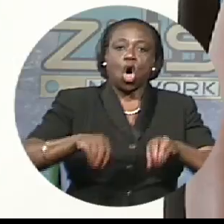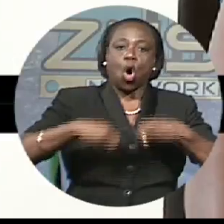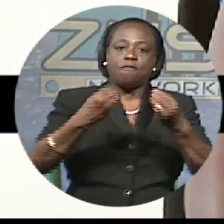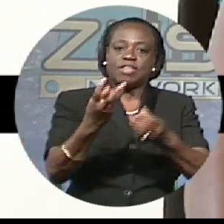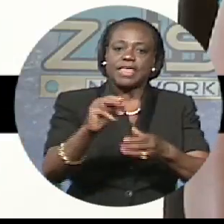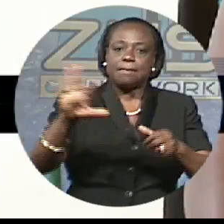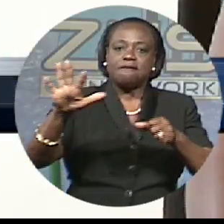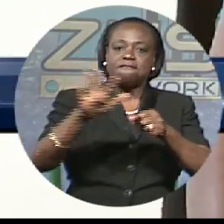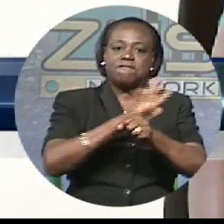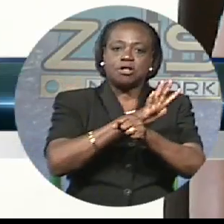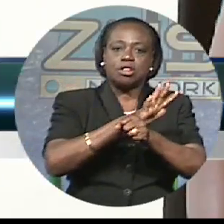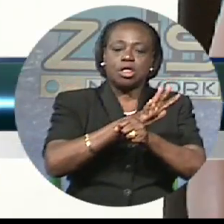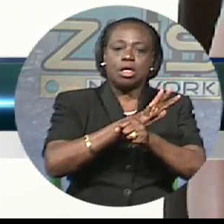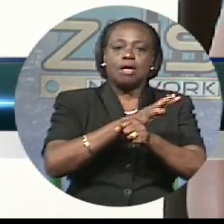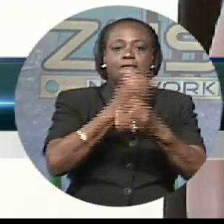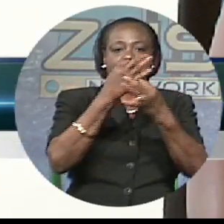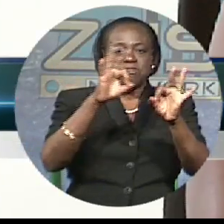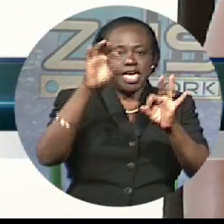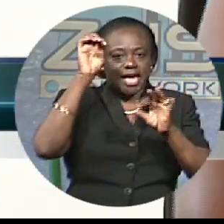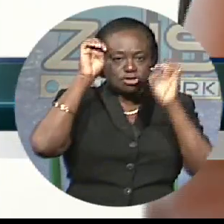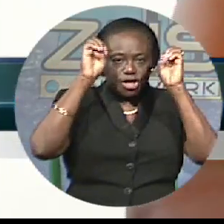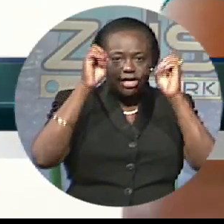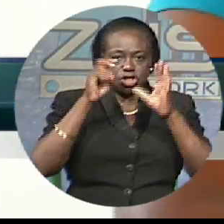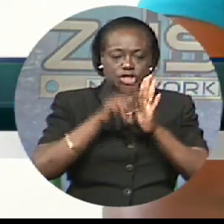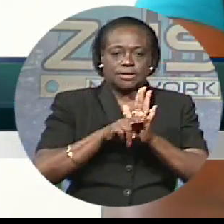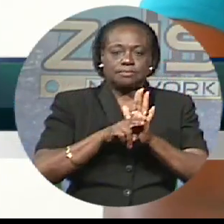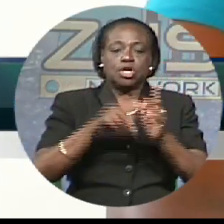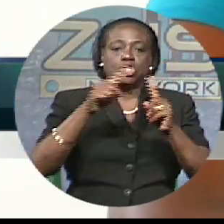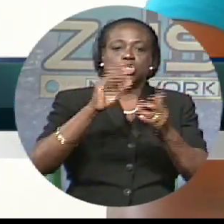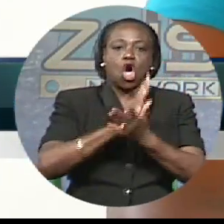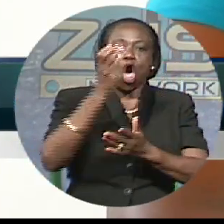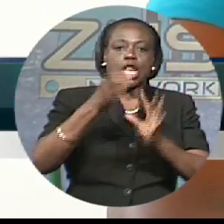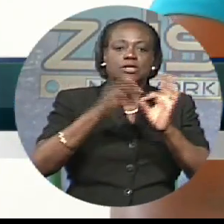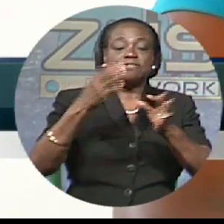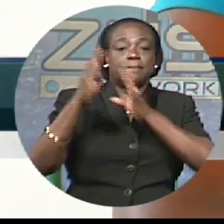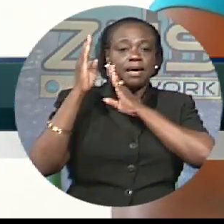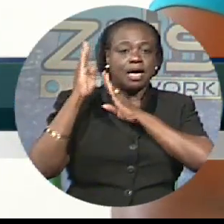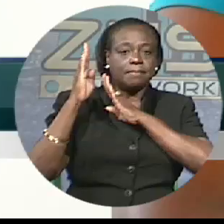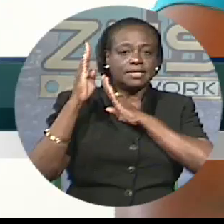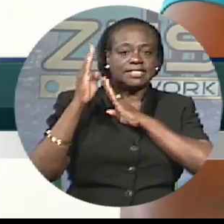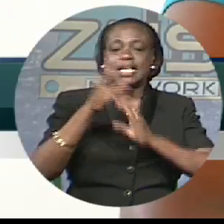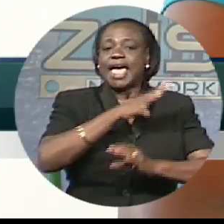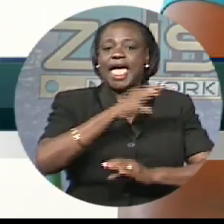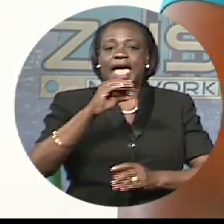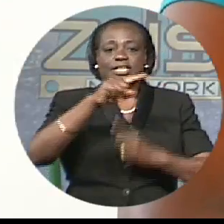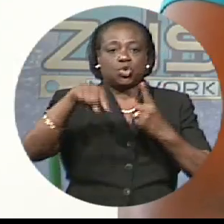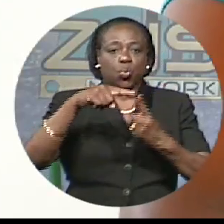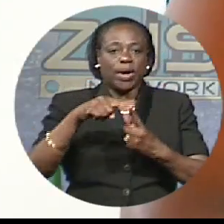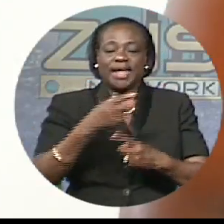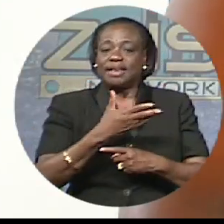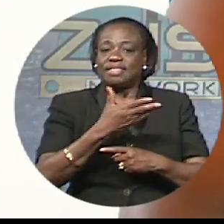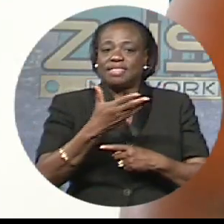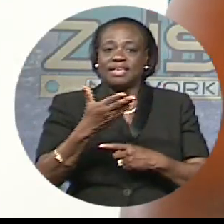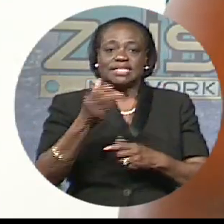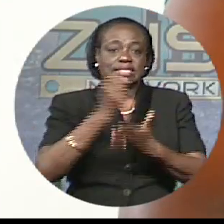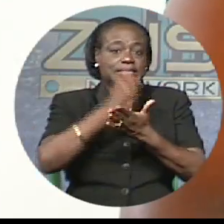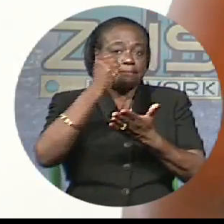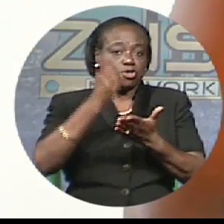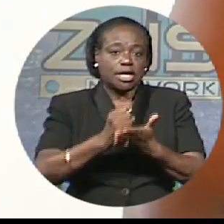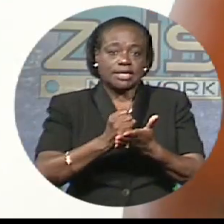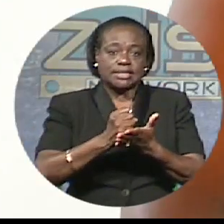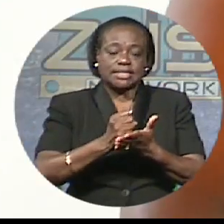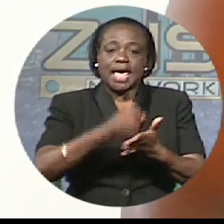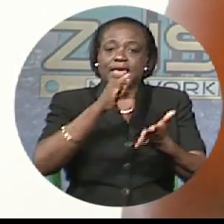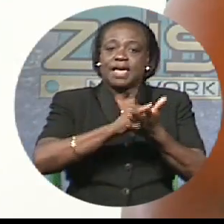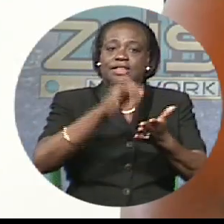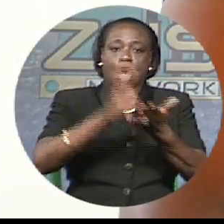full scholarships to the College of the Bahamas. And when there's subjects that